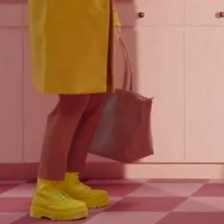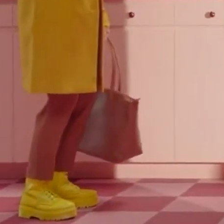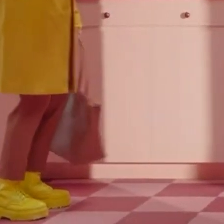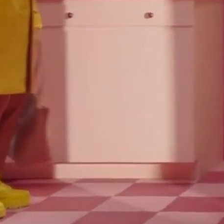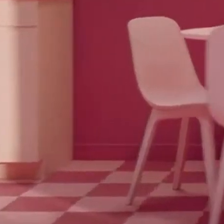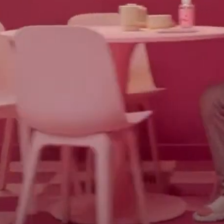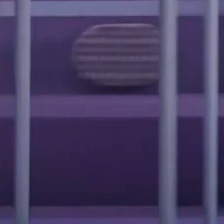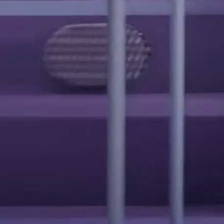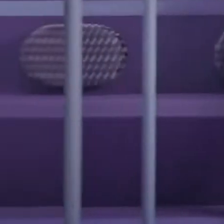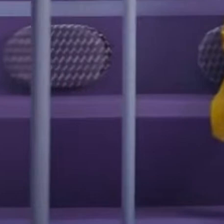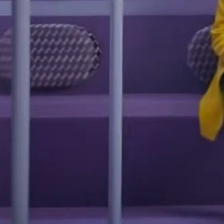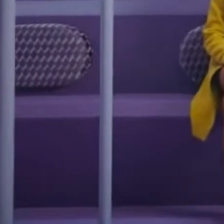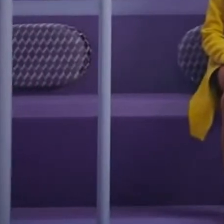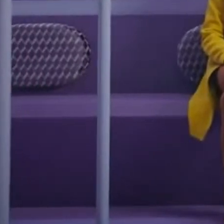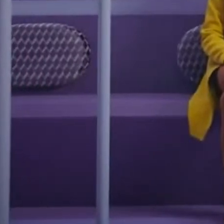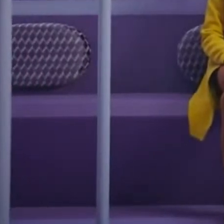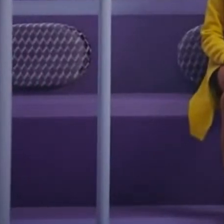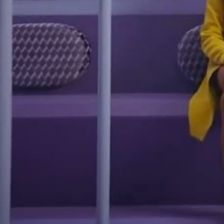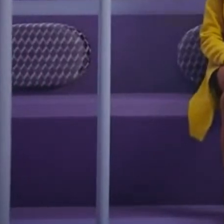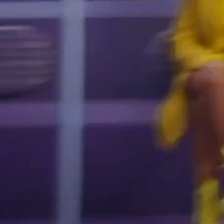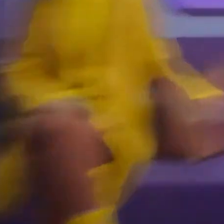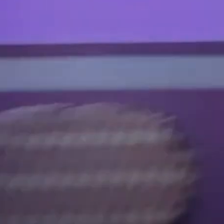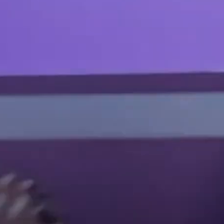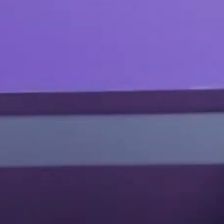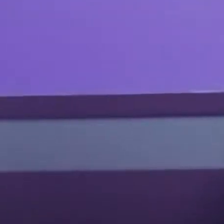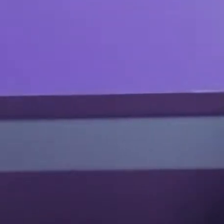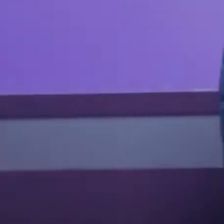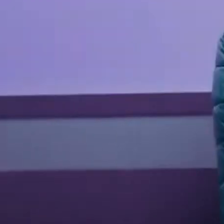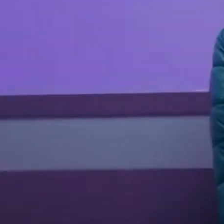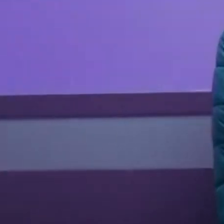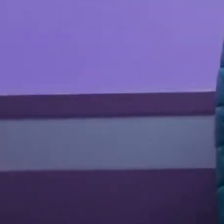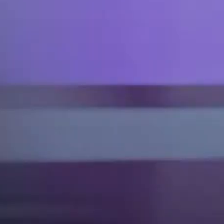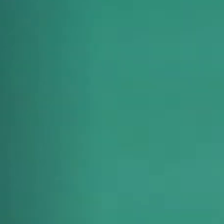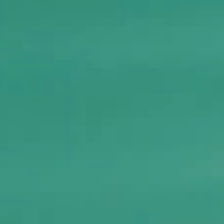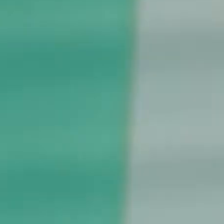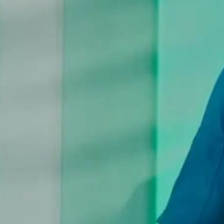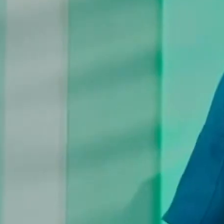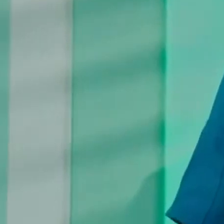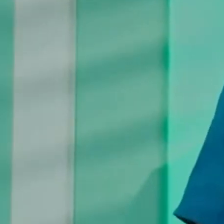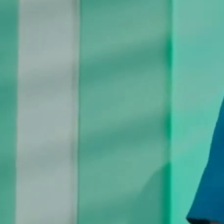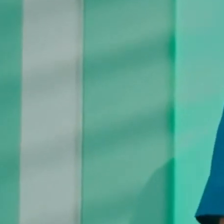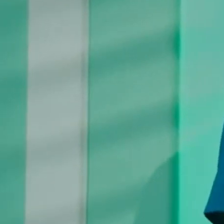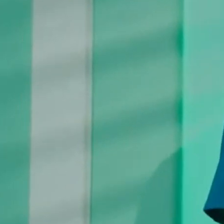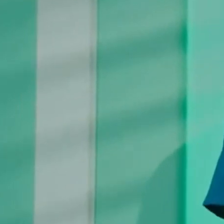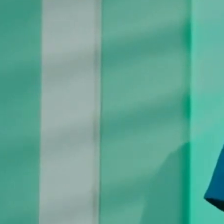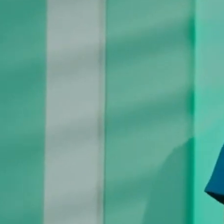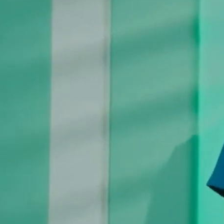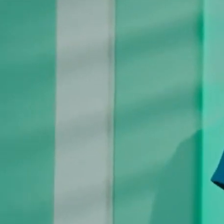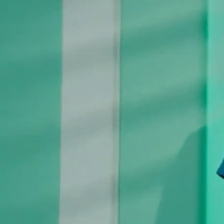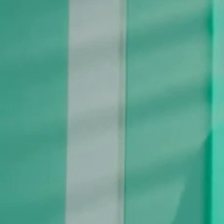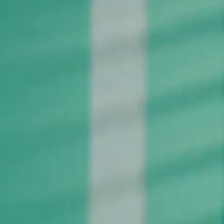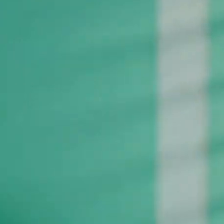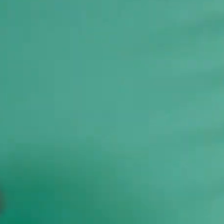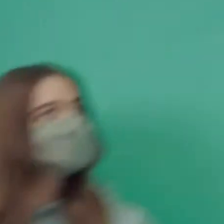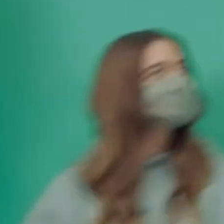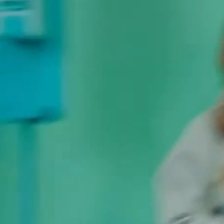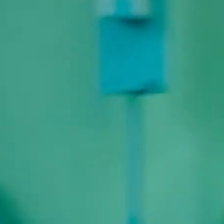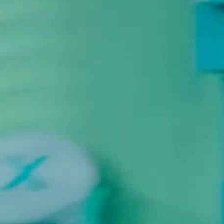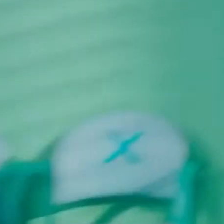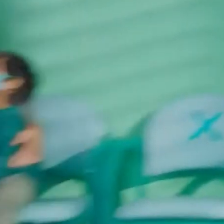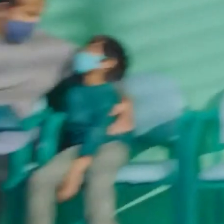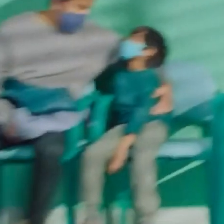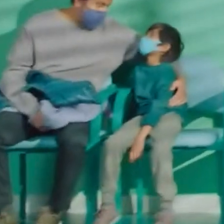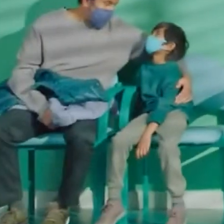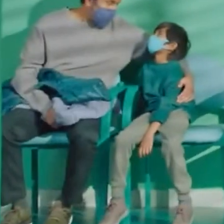Know it. Jan also takes the bus. So does Mo, who's a frontline worker. So if Paul infected Jan, Jan could infect Mo, who could